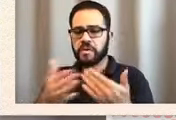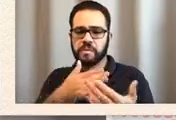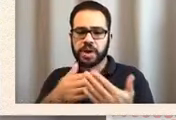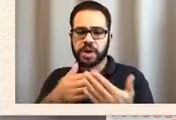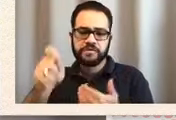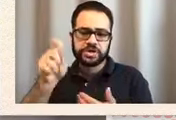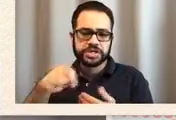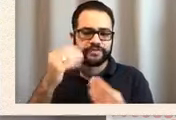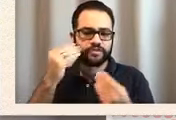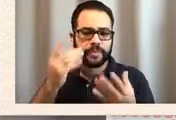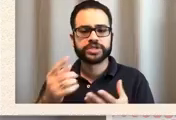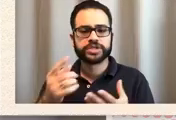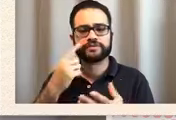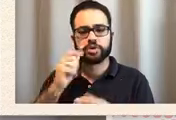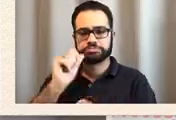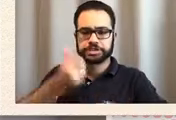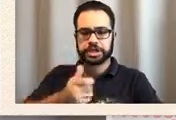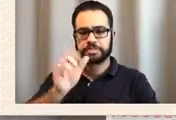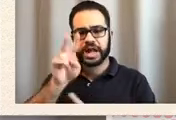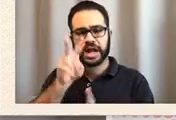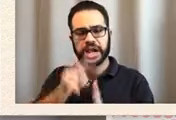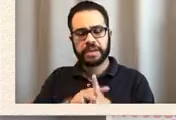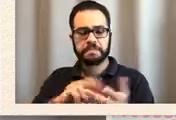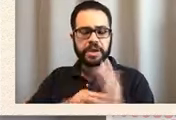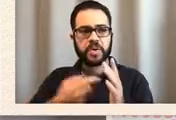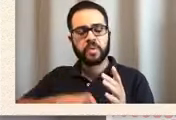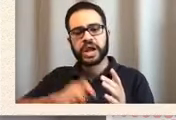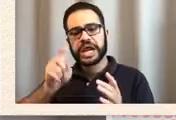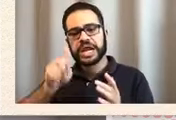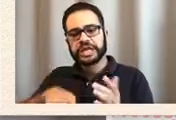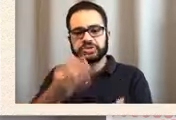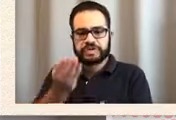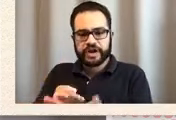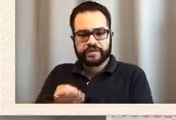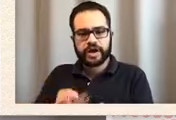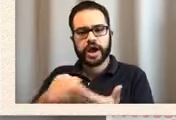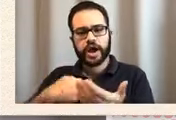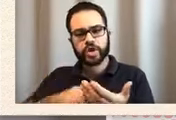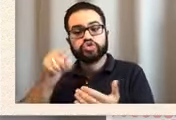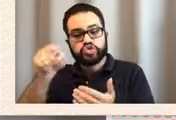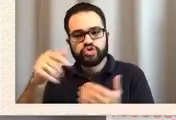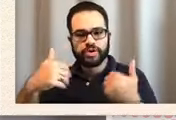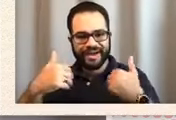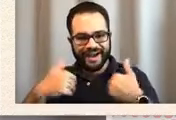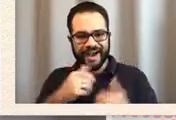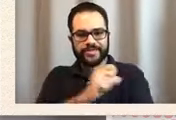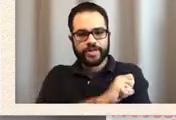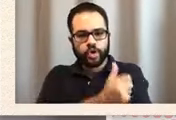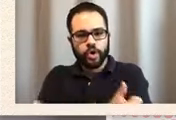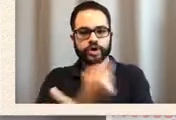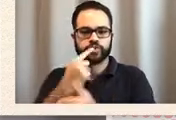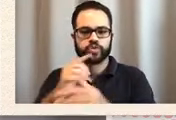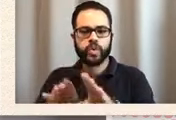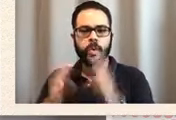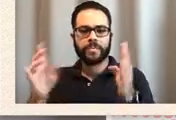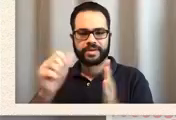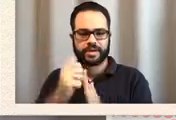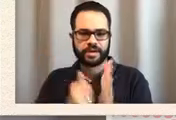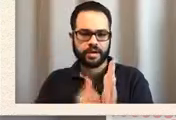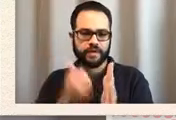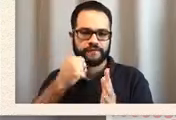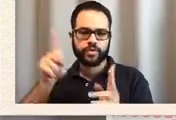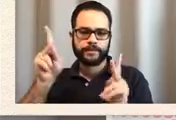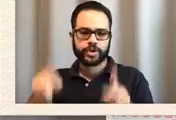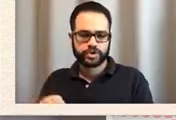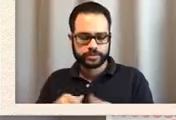claim. Basically, we need to verify that you have the authority to open the account on behalf of an adult beneficiary.